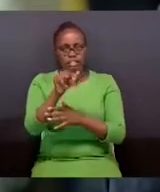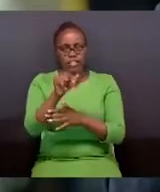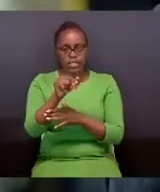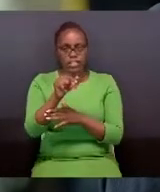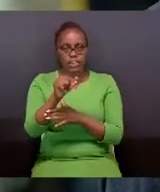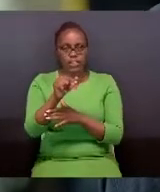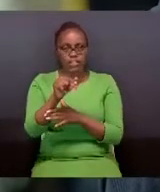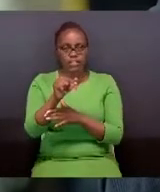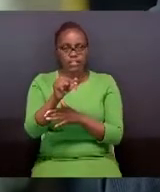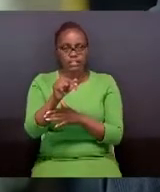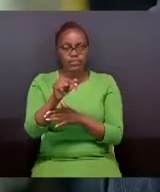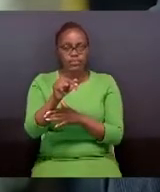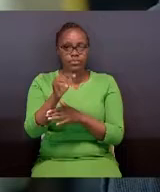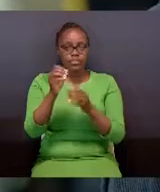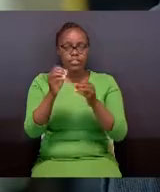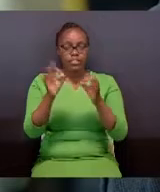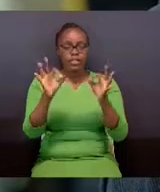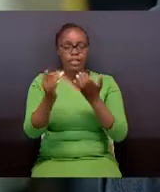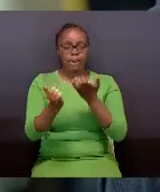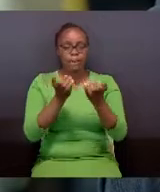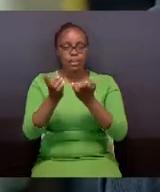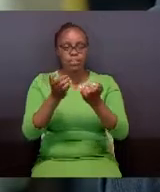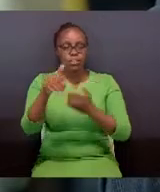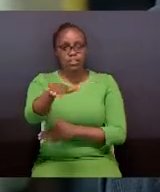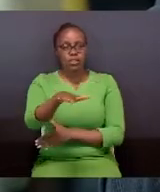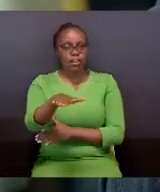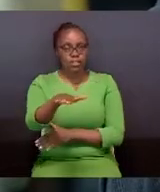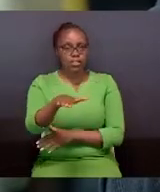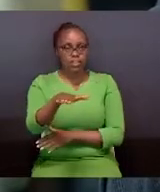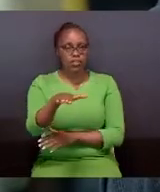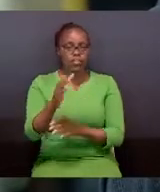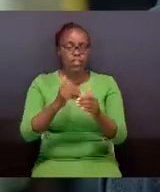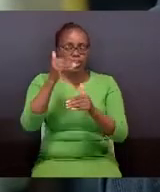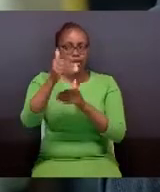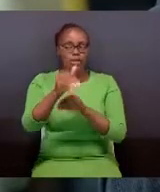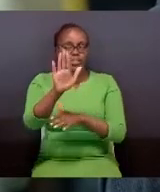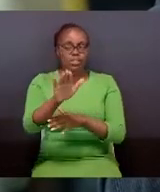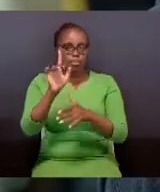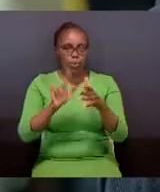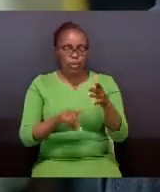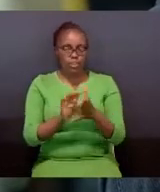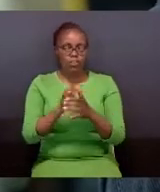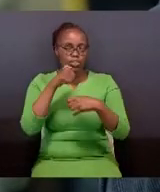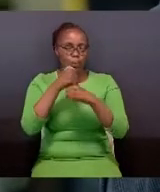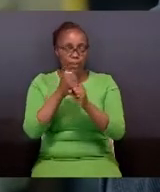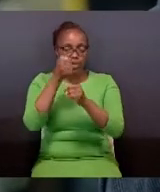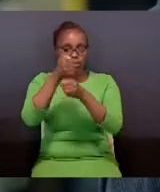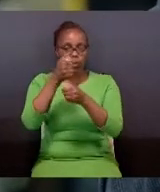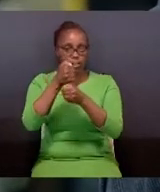vast free trade area. The next step is to make it